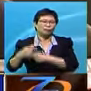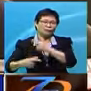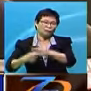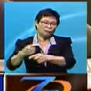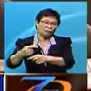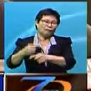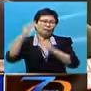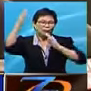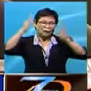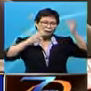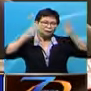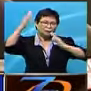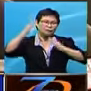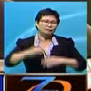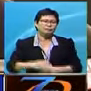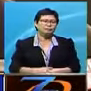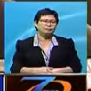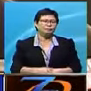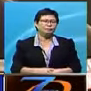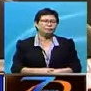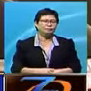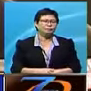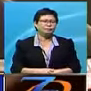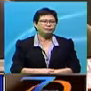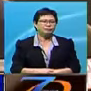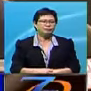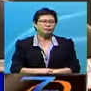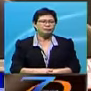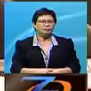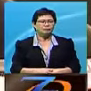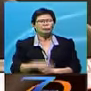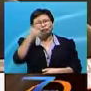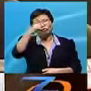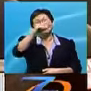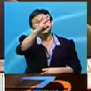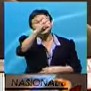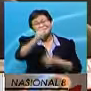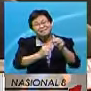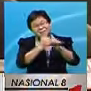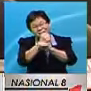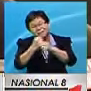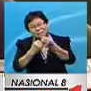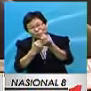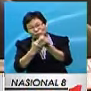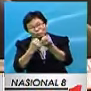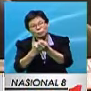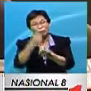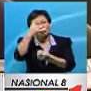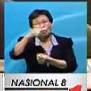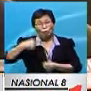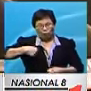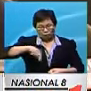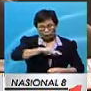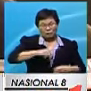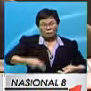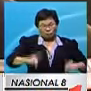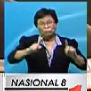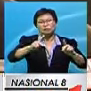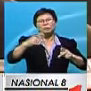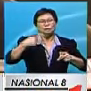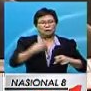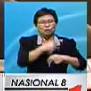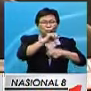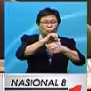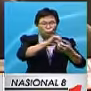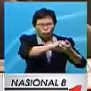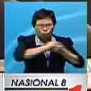been developing grassroots sports for the past 60 years now. So we find that there's an opportunity for us to work together to